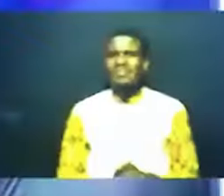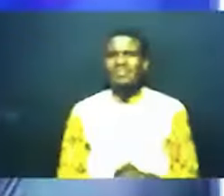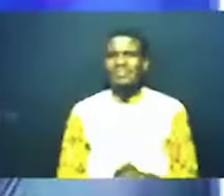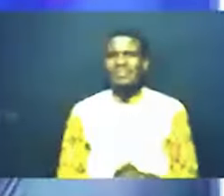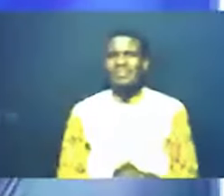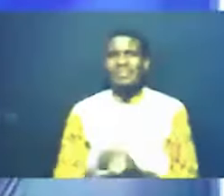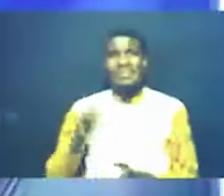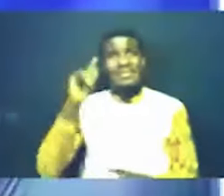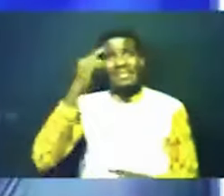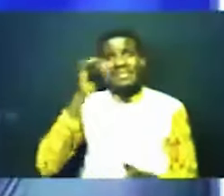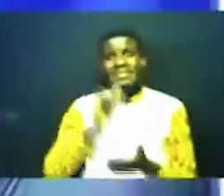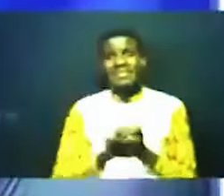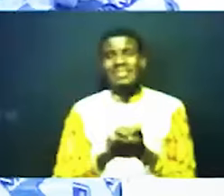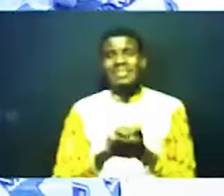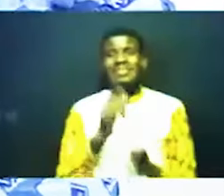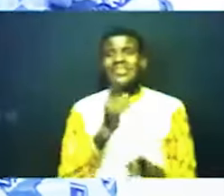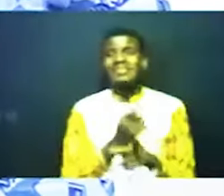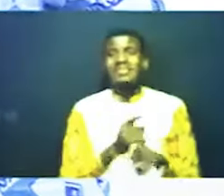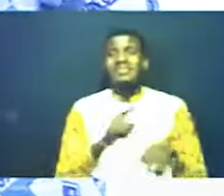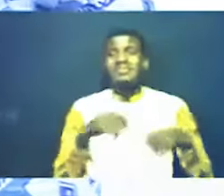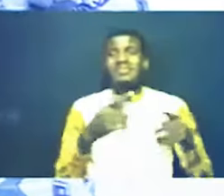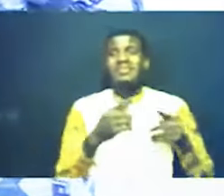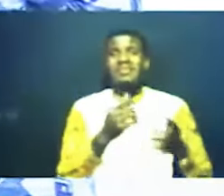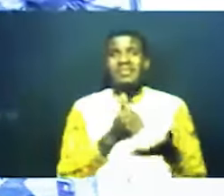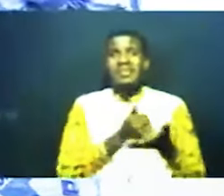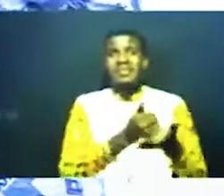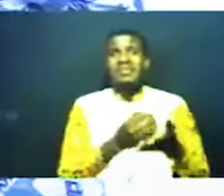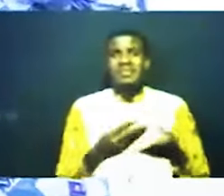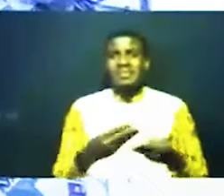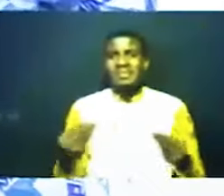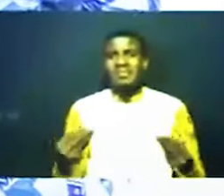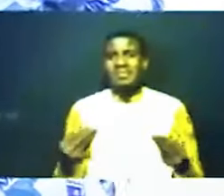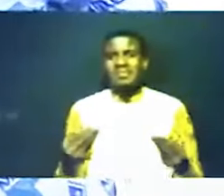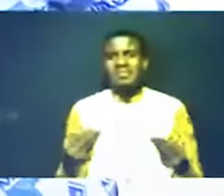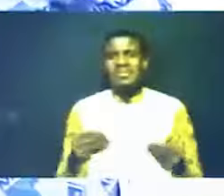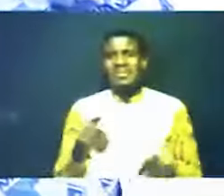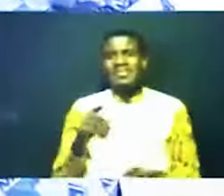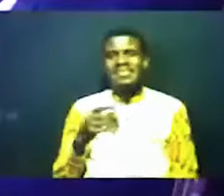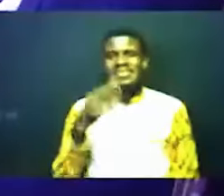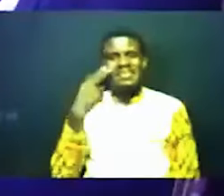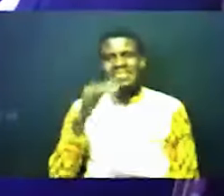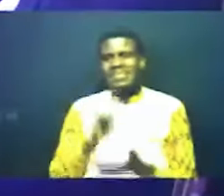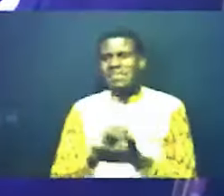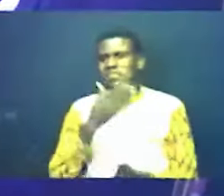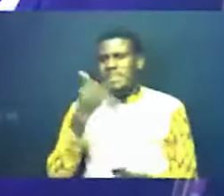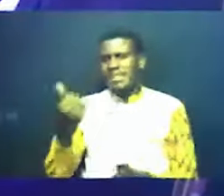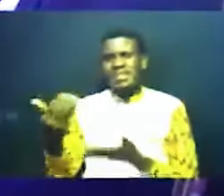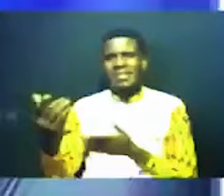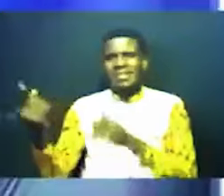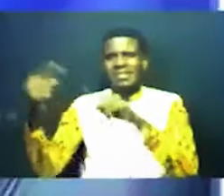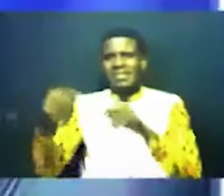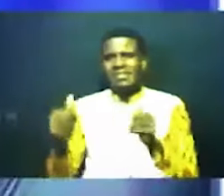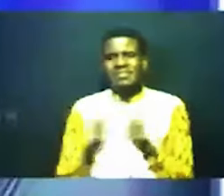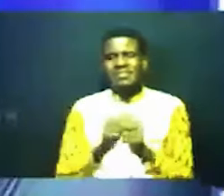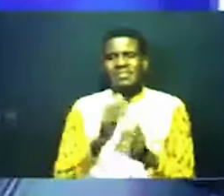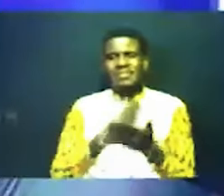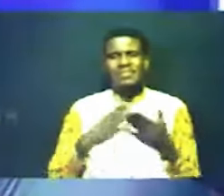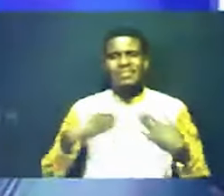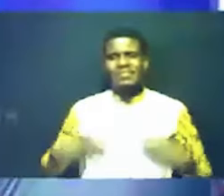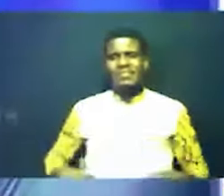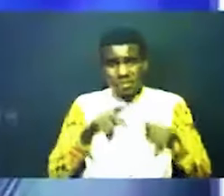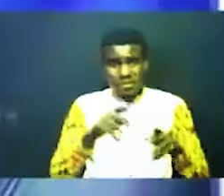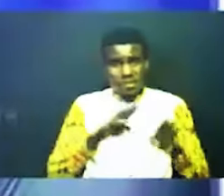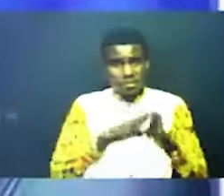just talk them out of this. I realized, I came here alone. I should have brought some other people. Because once he has brought his